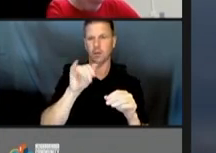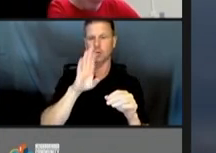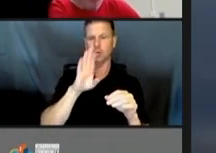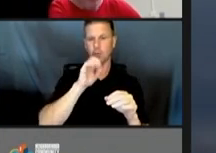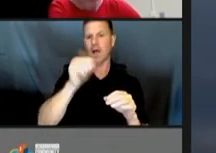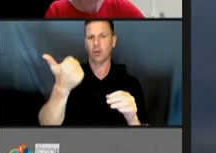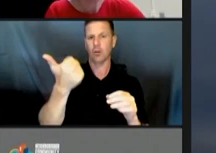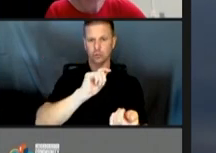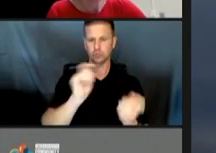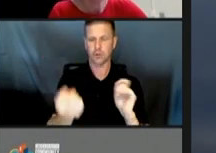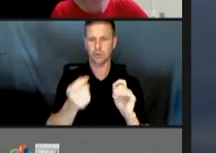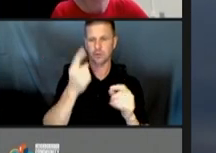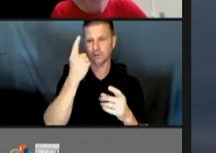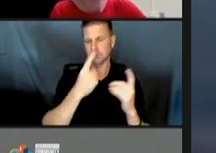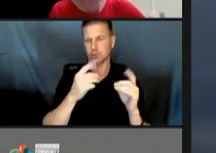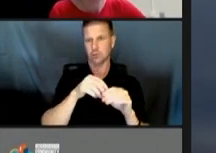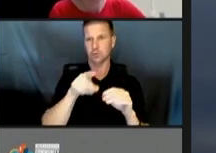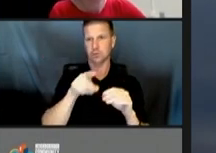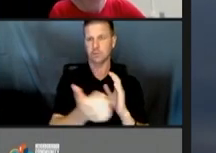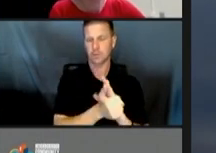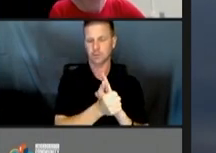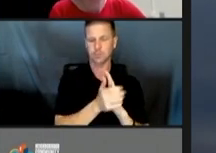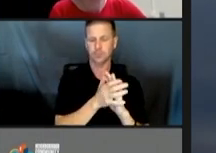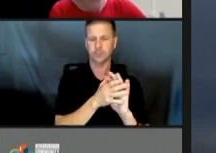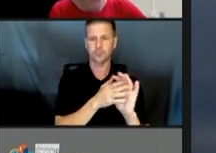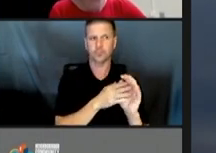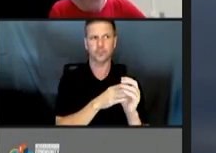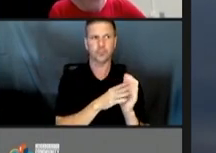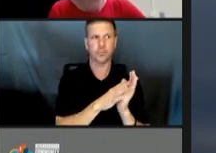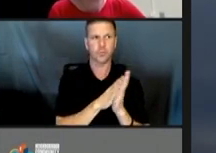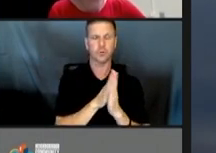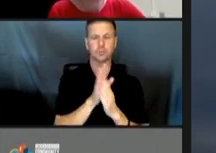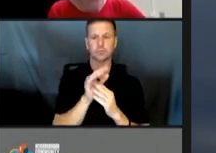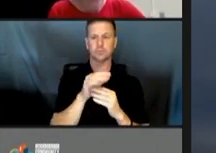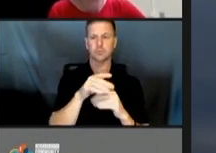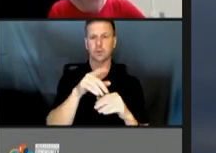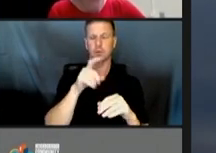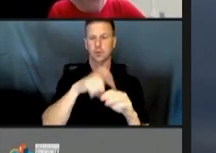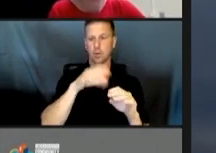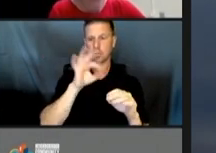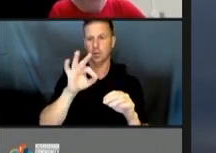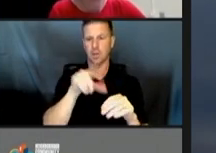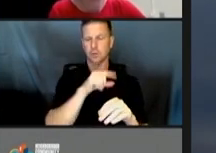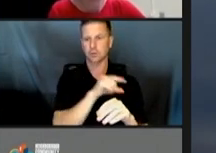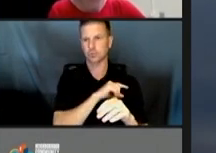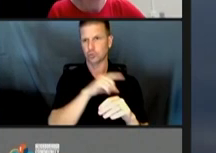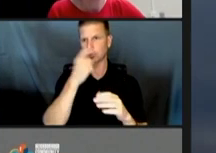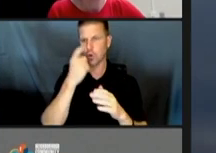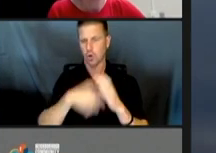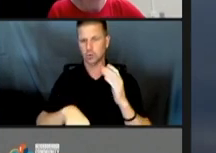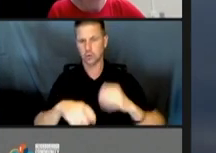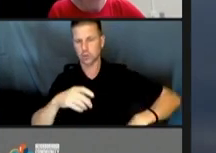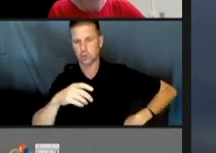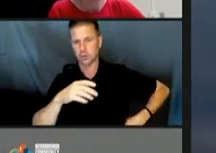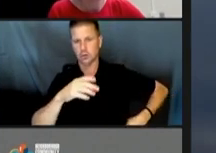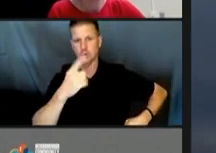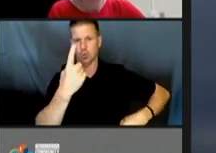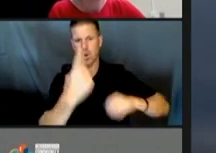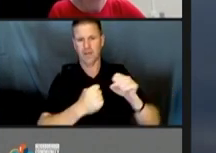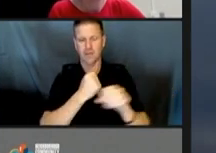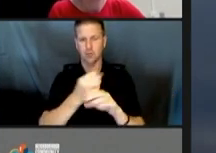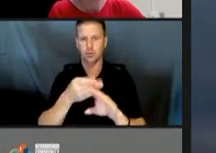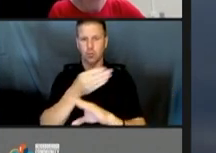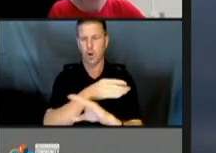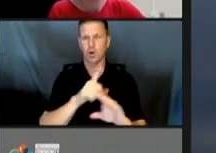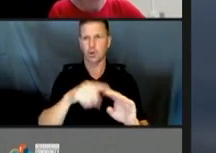change considered in these amendments. A period of eligible costs spanning 1 year prior to an